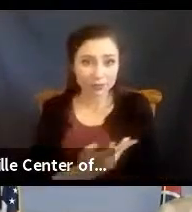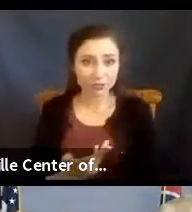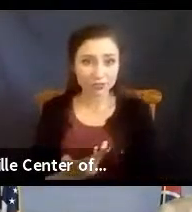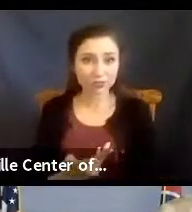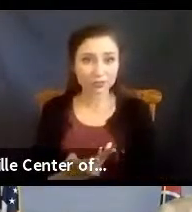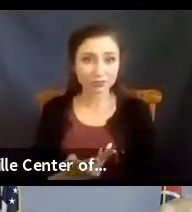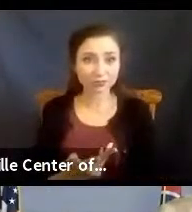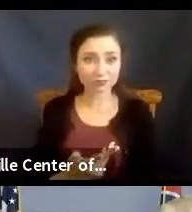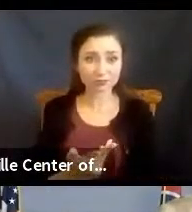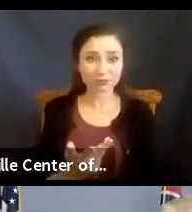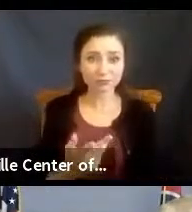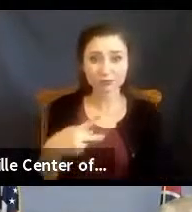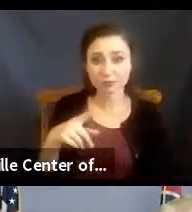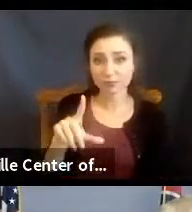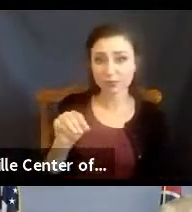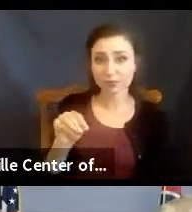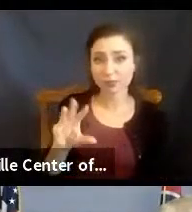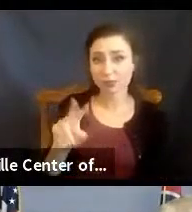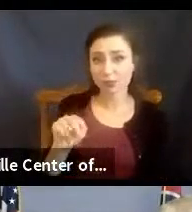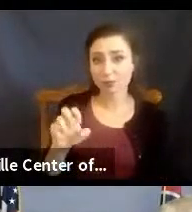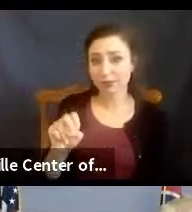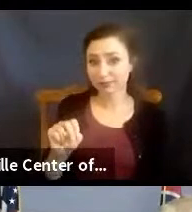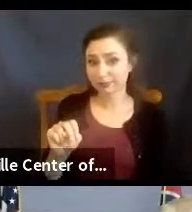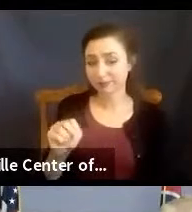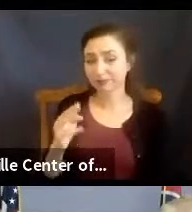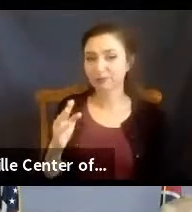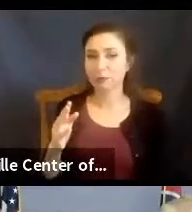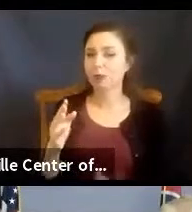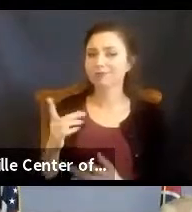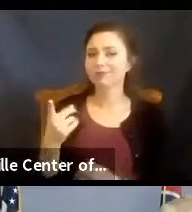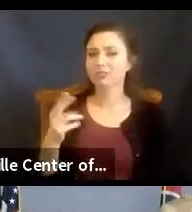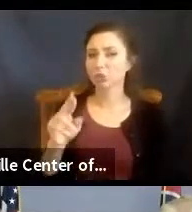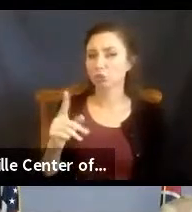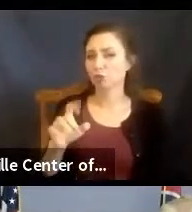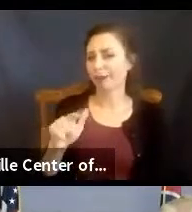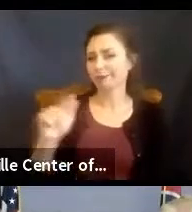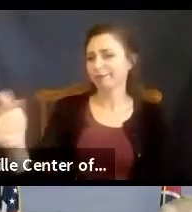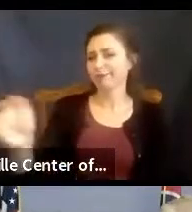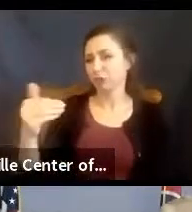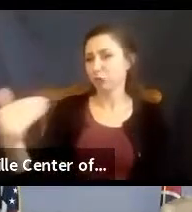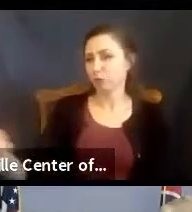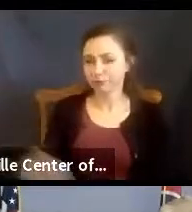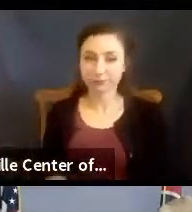I'll speak for UT and maybe Dr. Gregg. I'll let him speak.